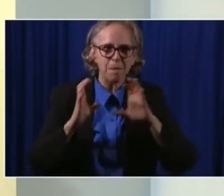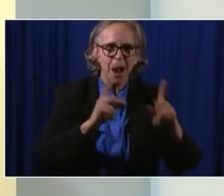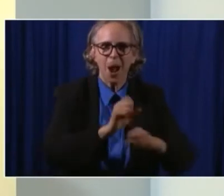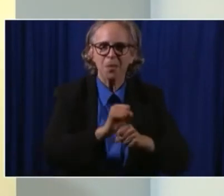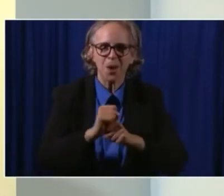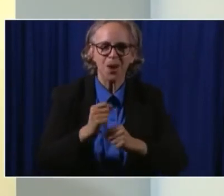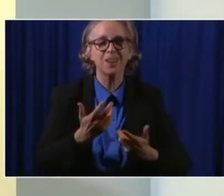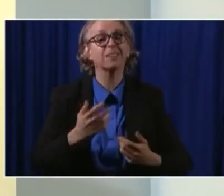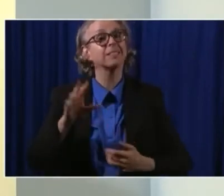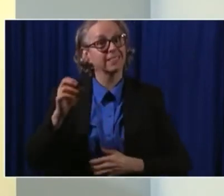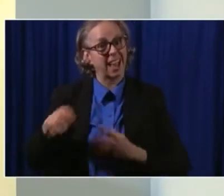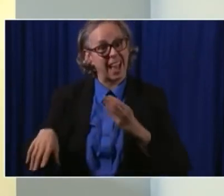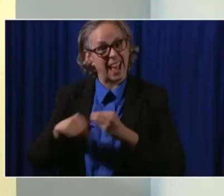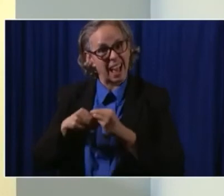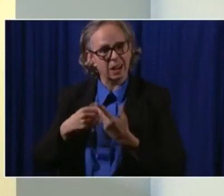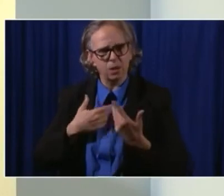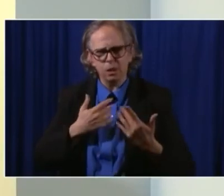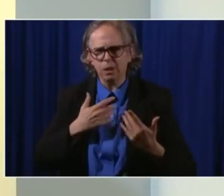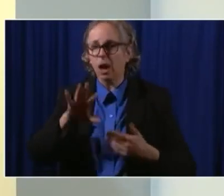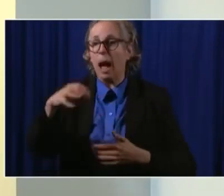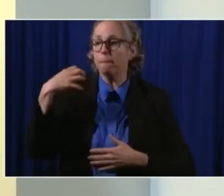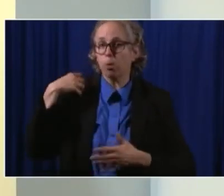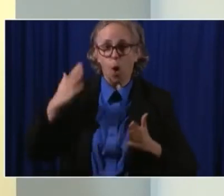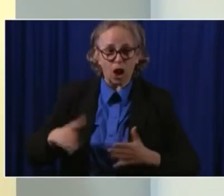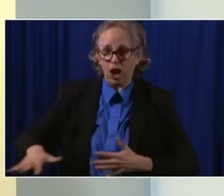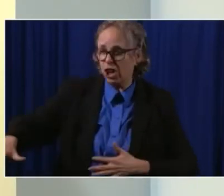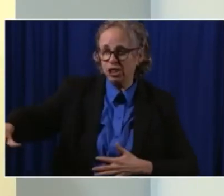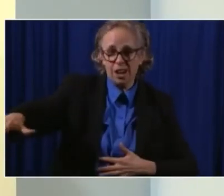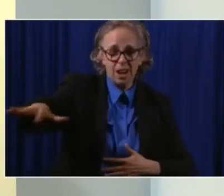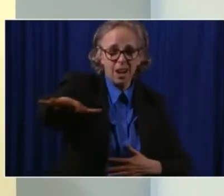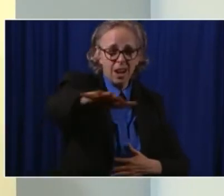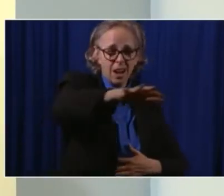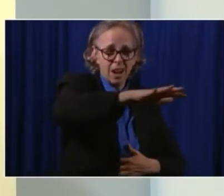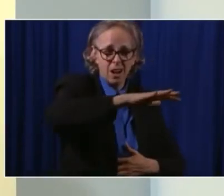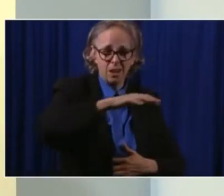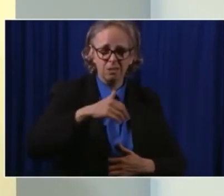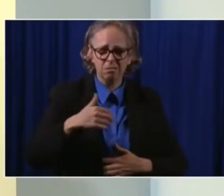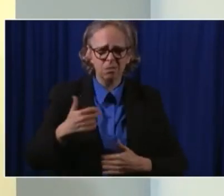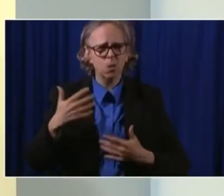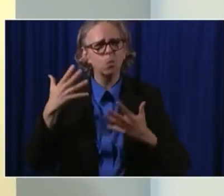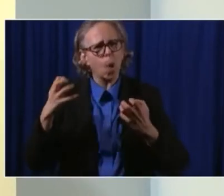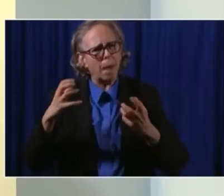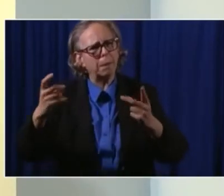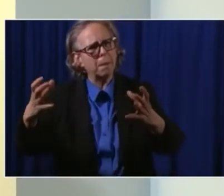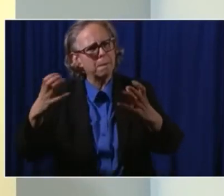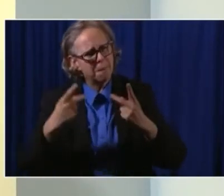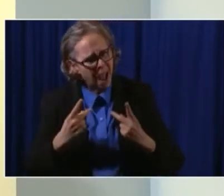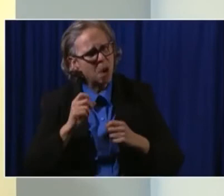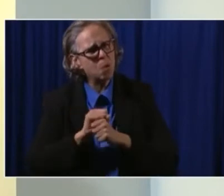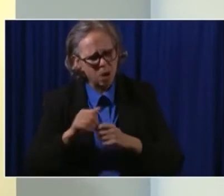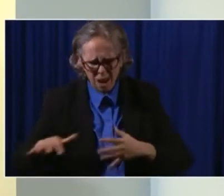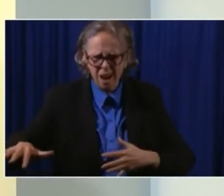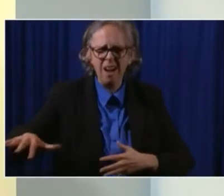want to get people back in the office, get them back on the factory floor, put them back to work, and